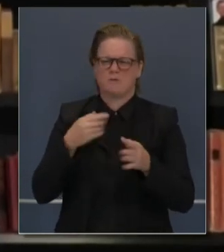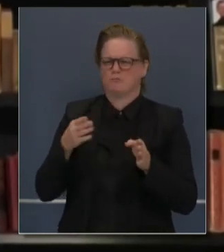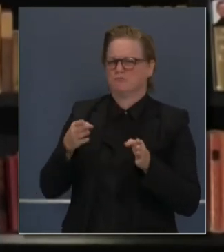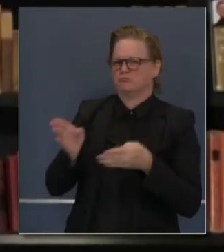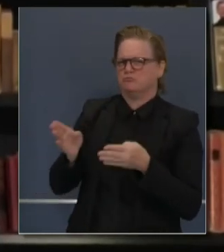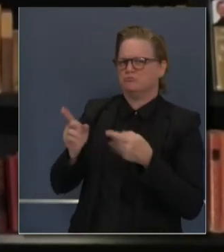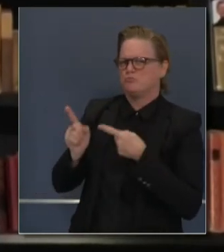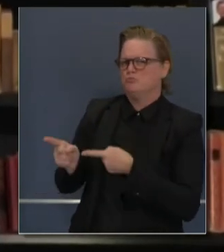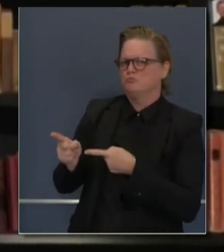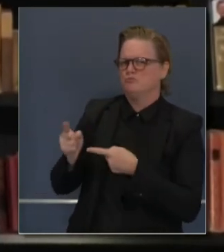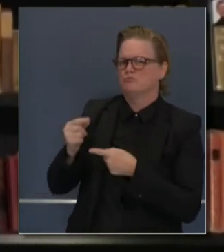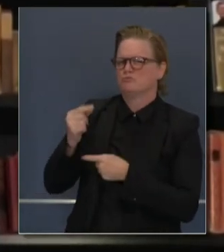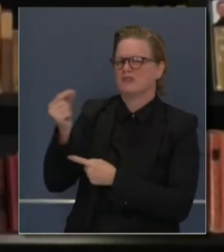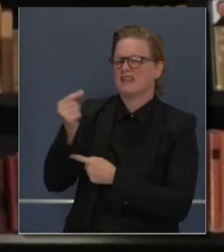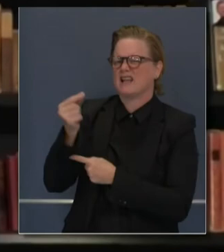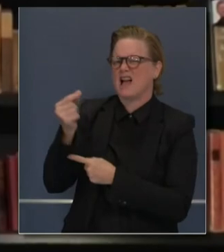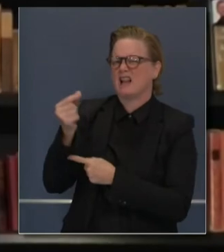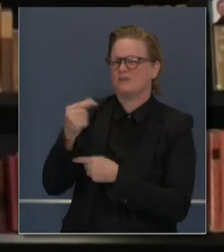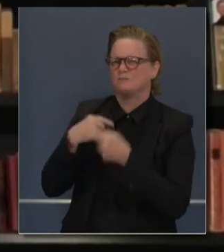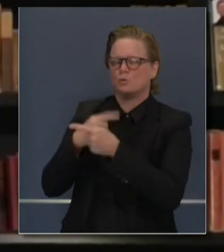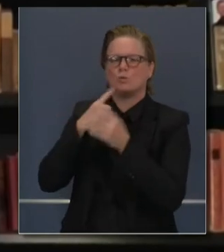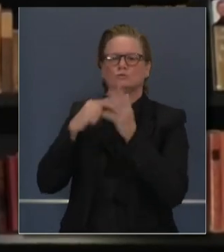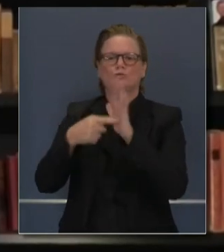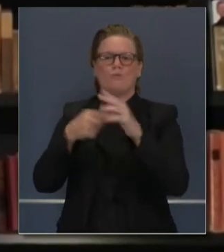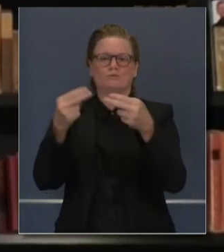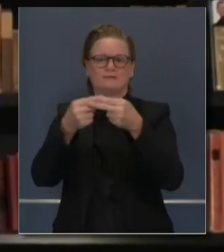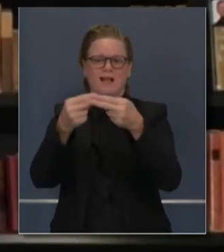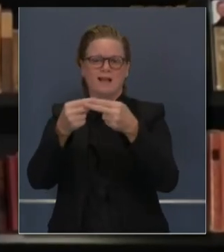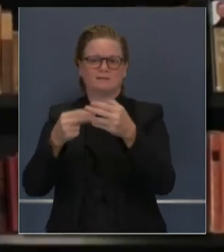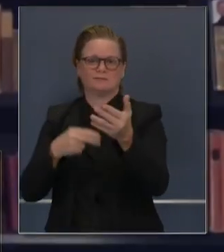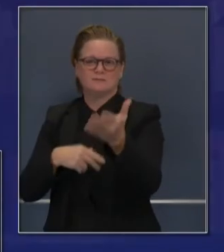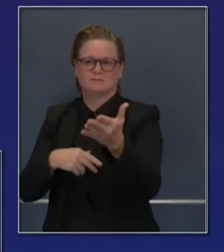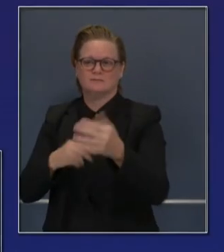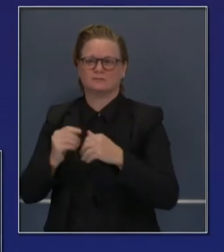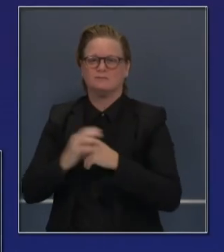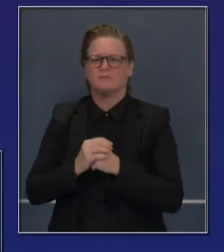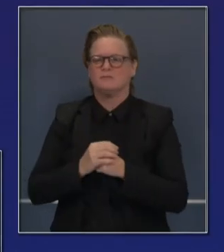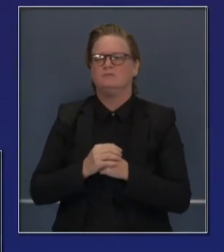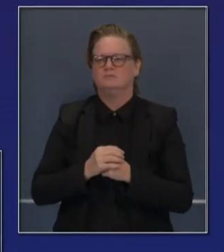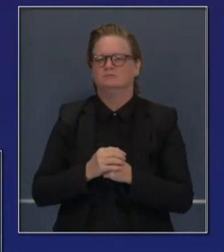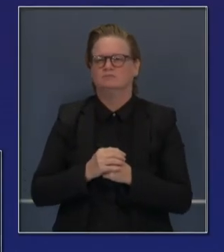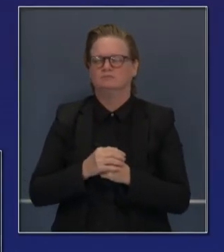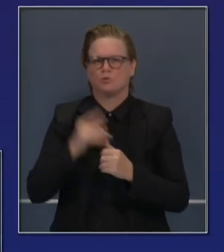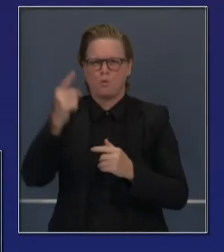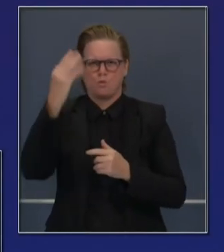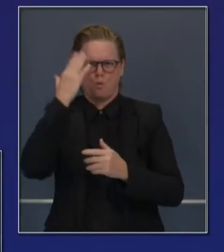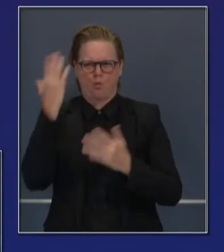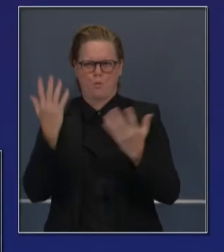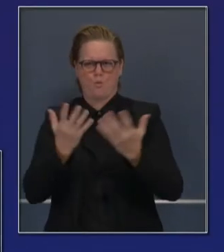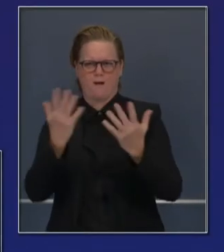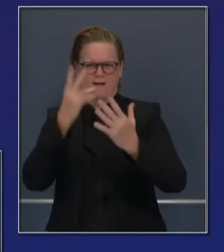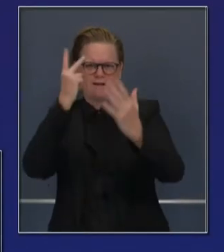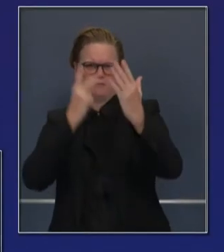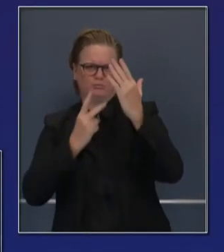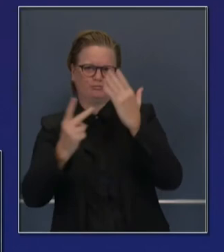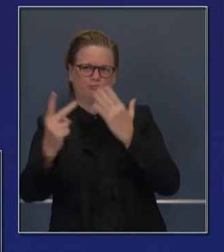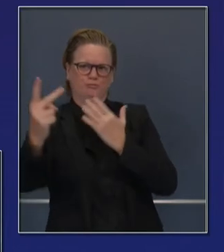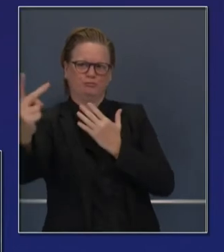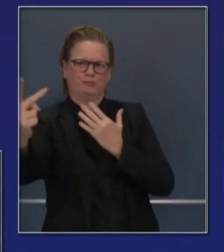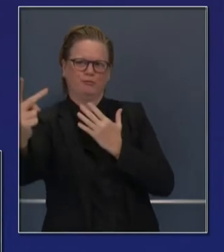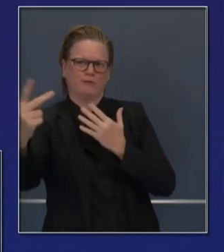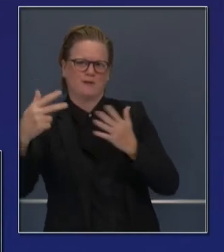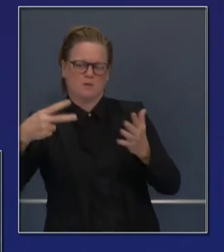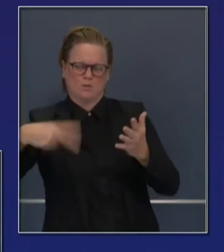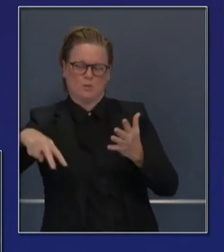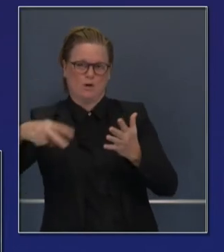just in terms of our healthcare system projections. So once again, people get a sense of what we're projecting to occur in the next few weeks. Don